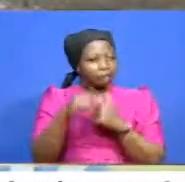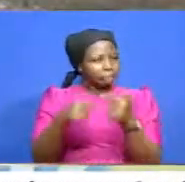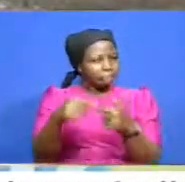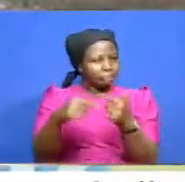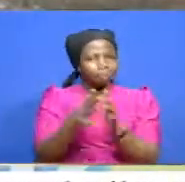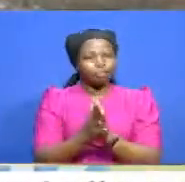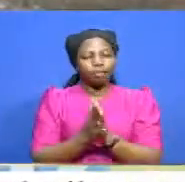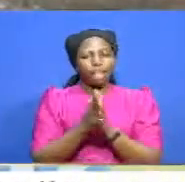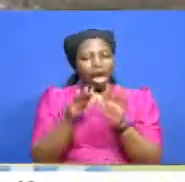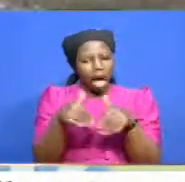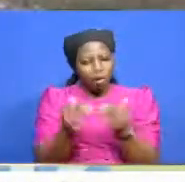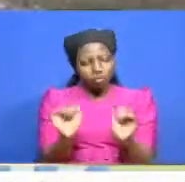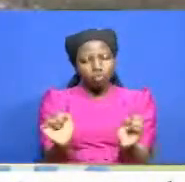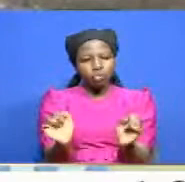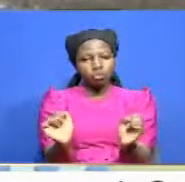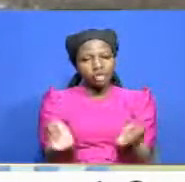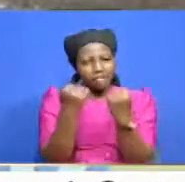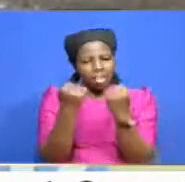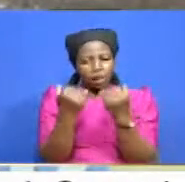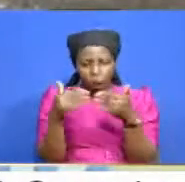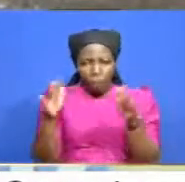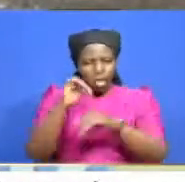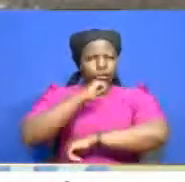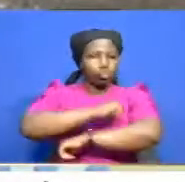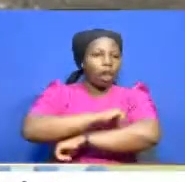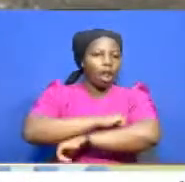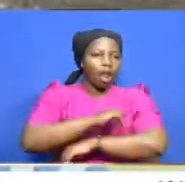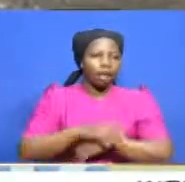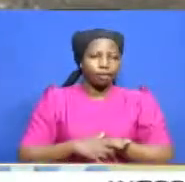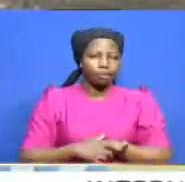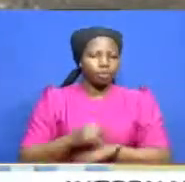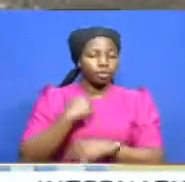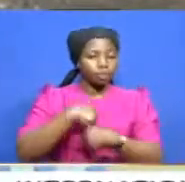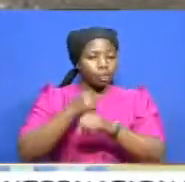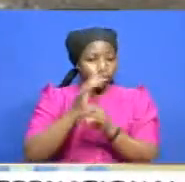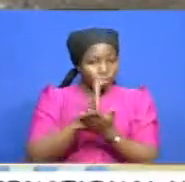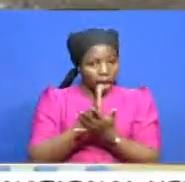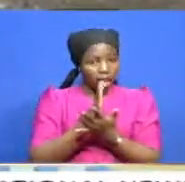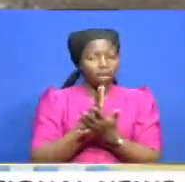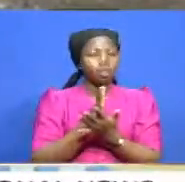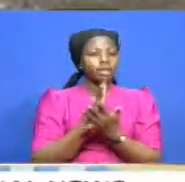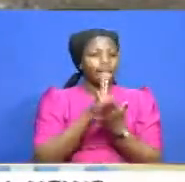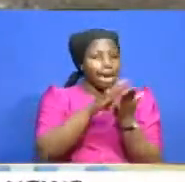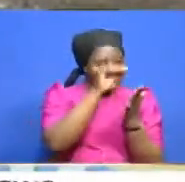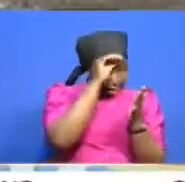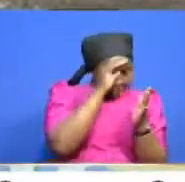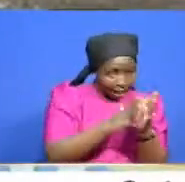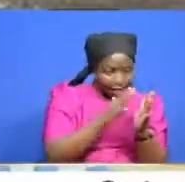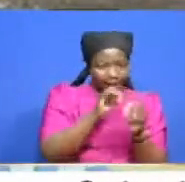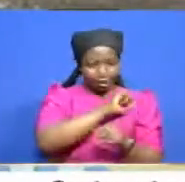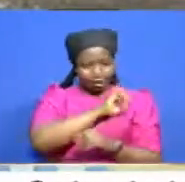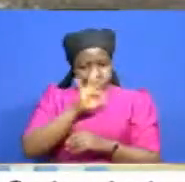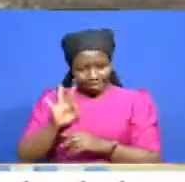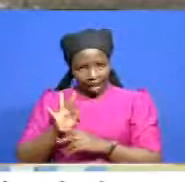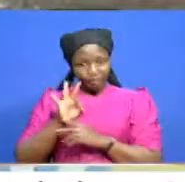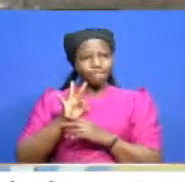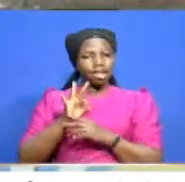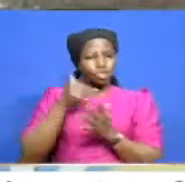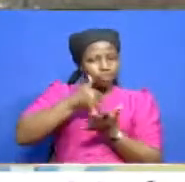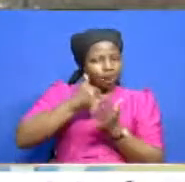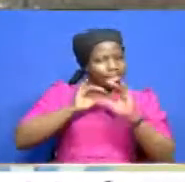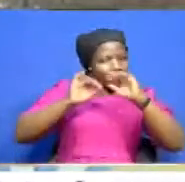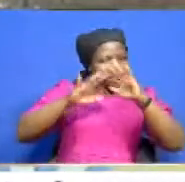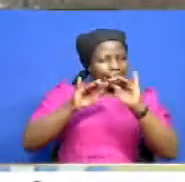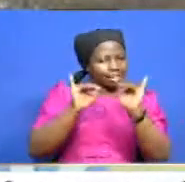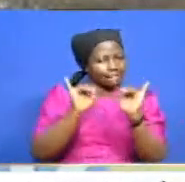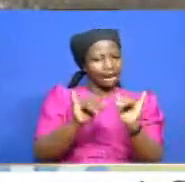schools safely. How do we reopen schools safely to ensure the safety of not just the learners but the staff, which include the teachers? And